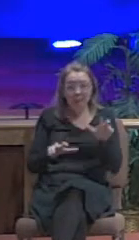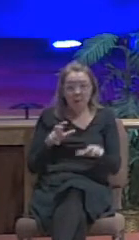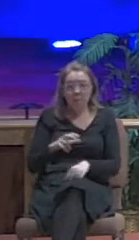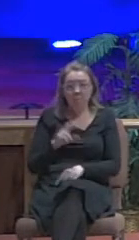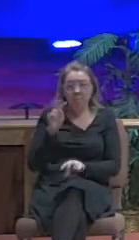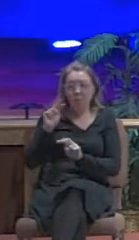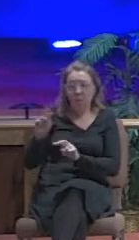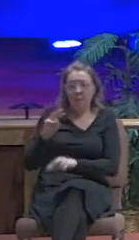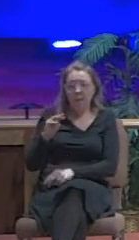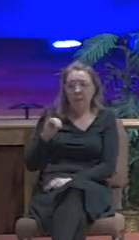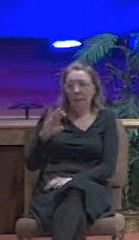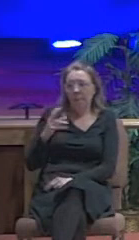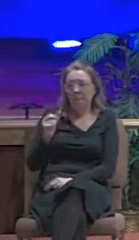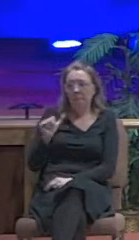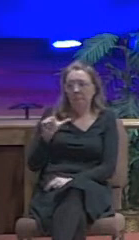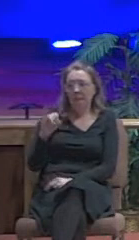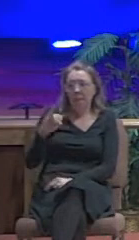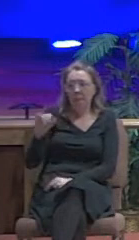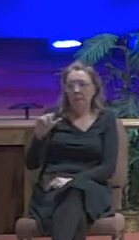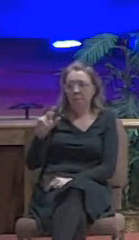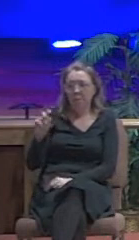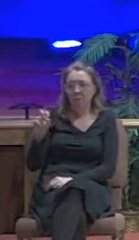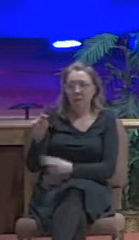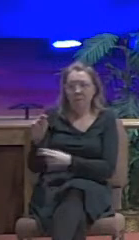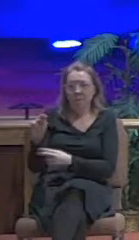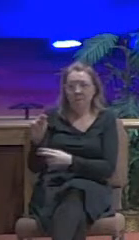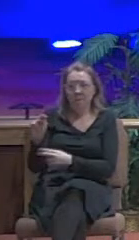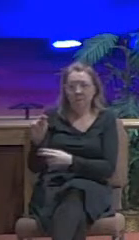Michael Jackson, any shortage of money? In